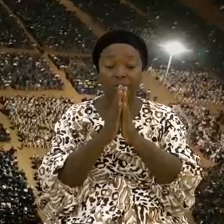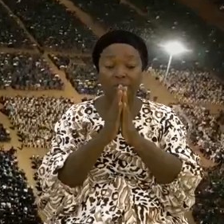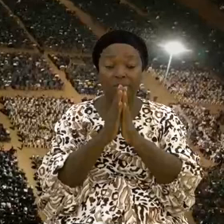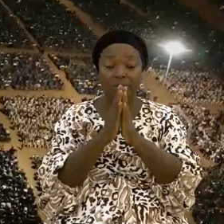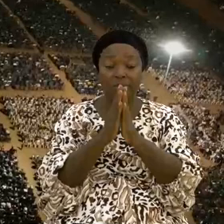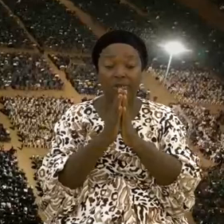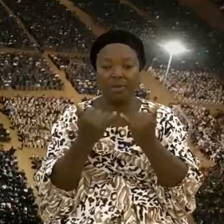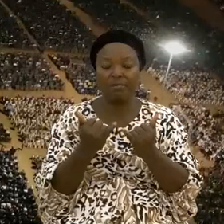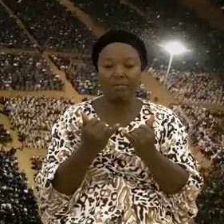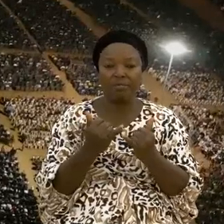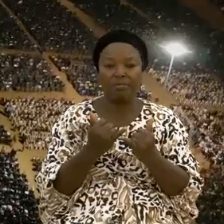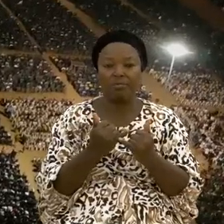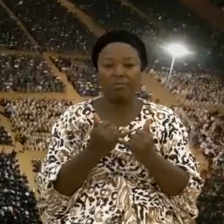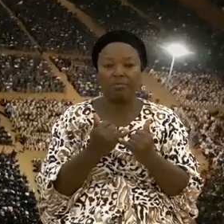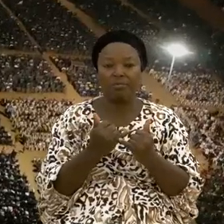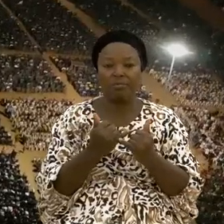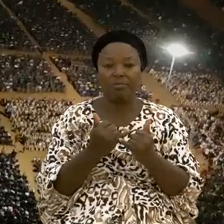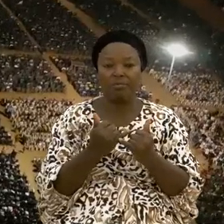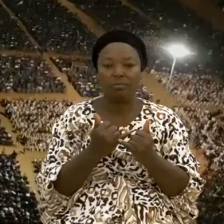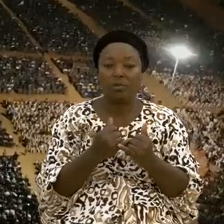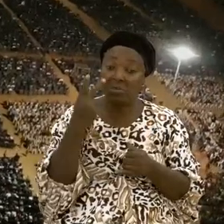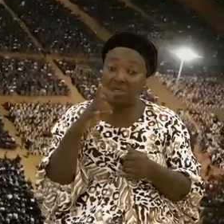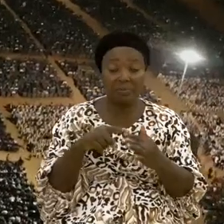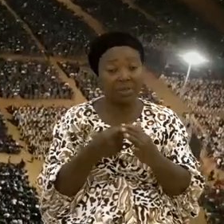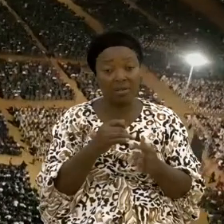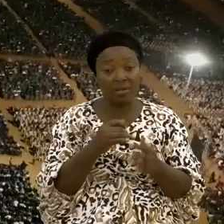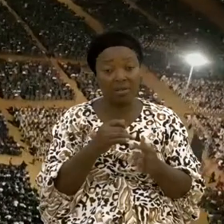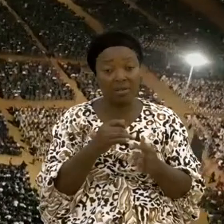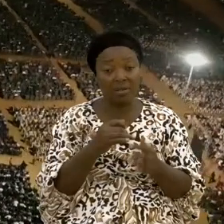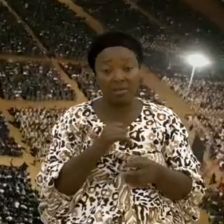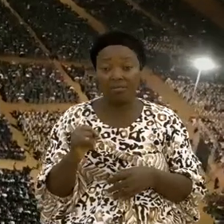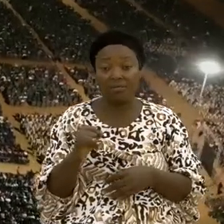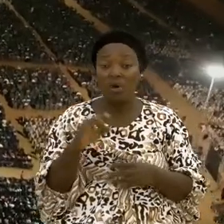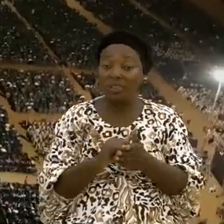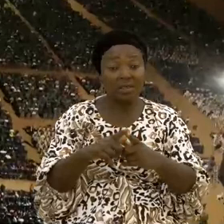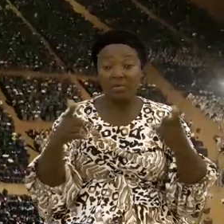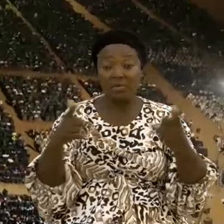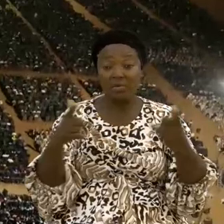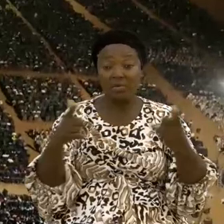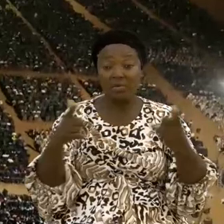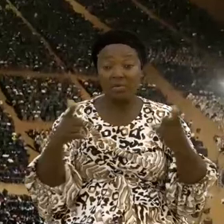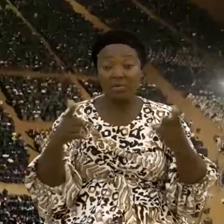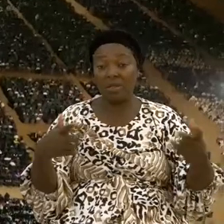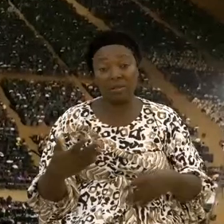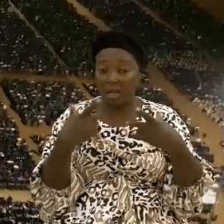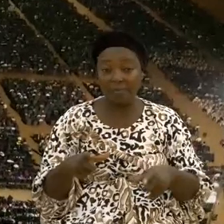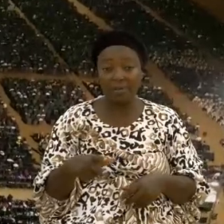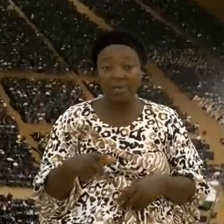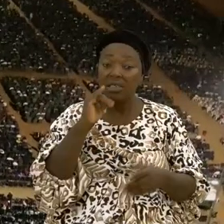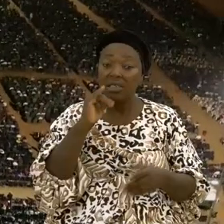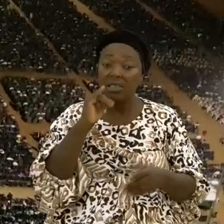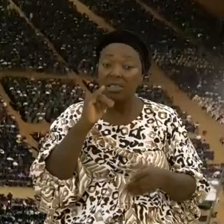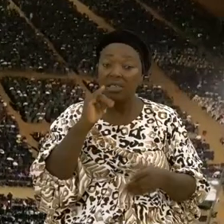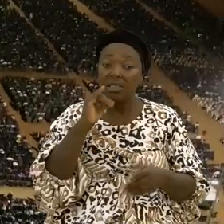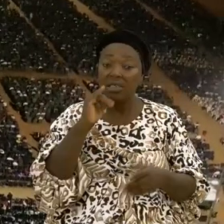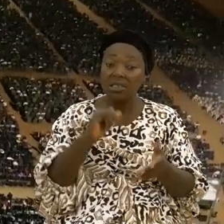eyes closed. You see, the beginning of that mighty thing happening is that they